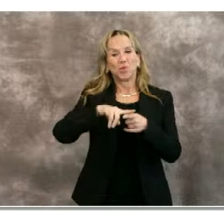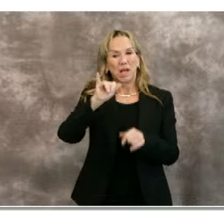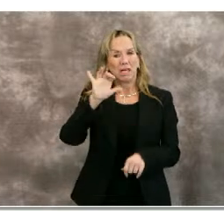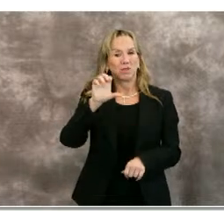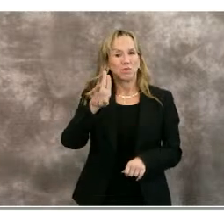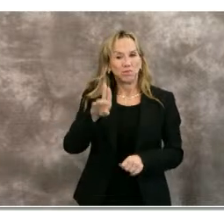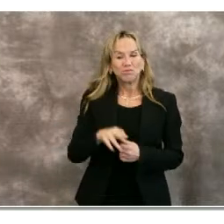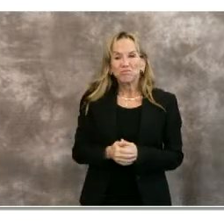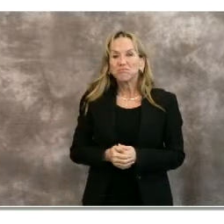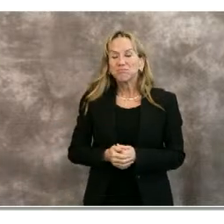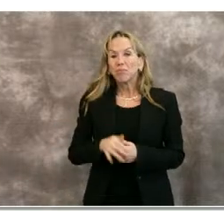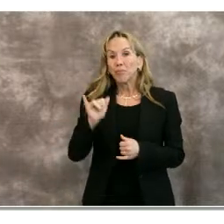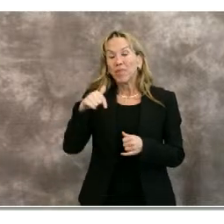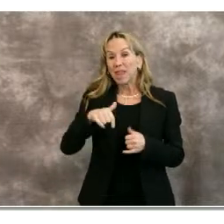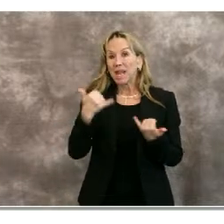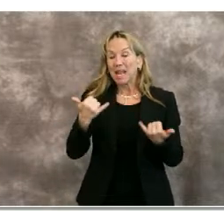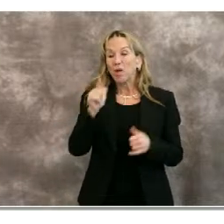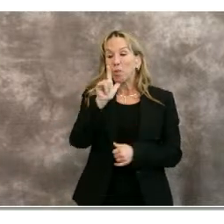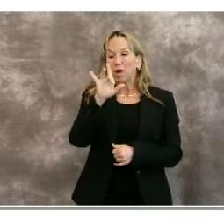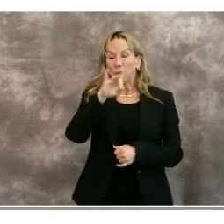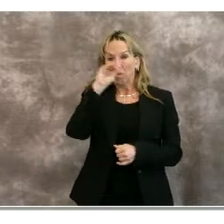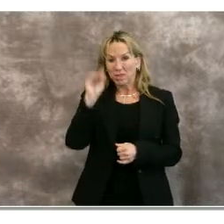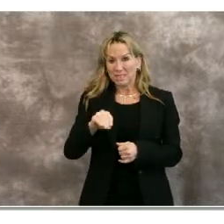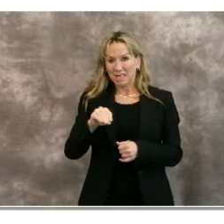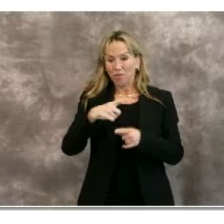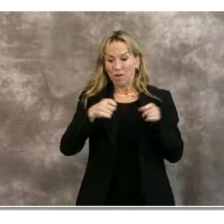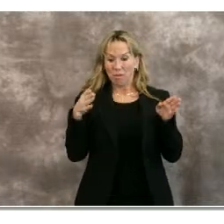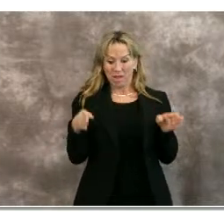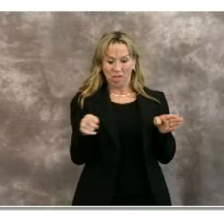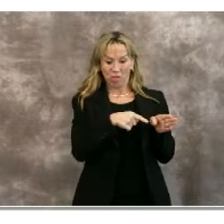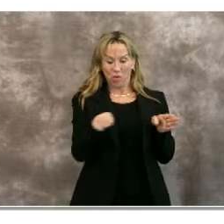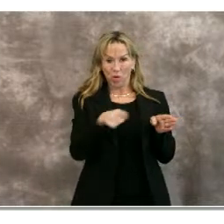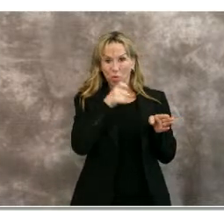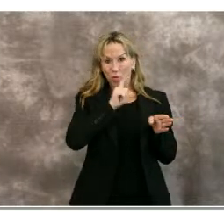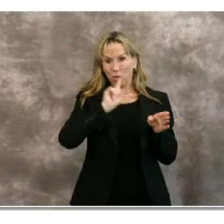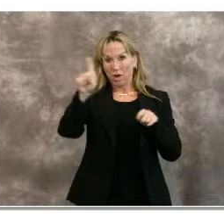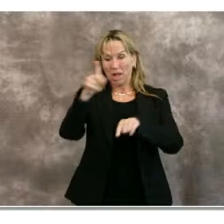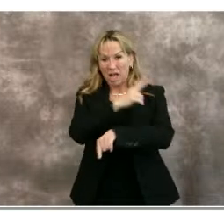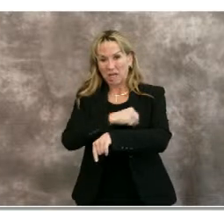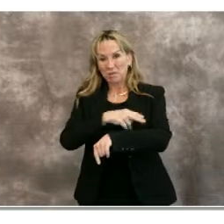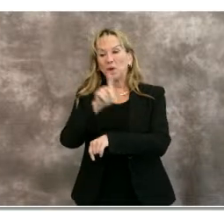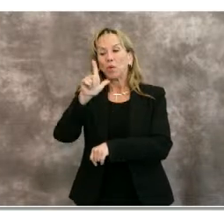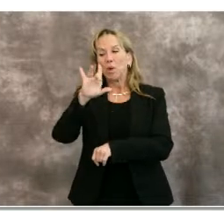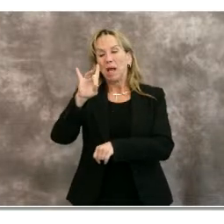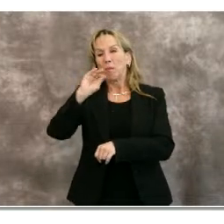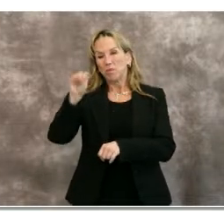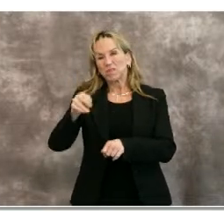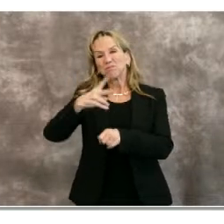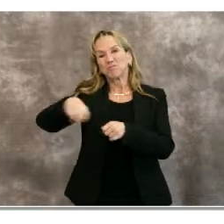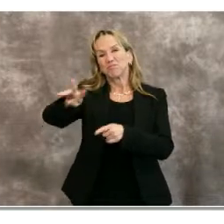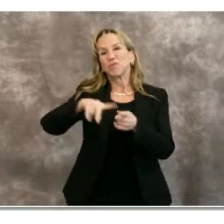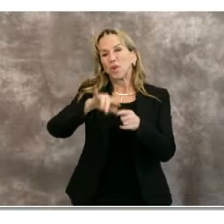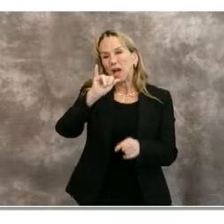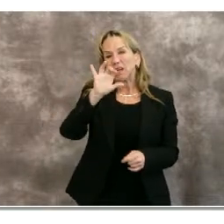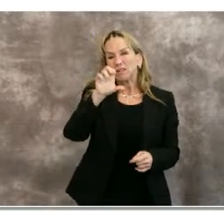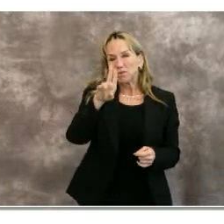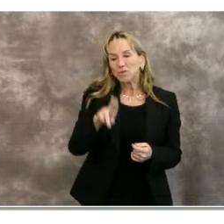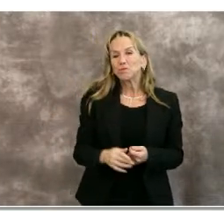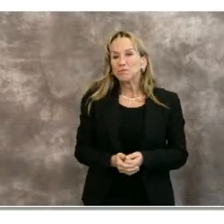ICU, and this number is 28% of the total number of those hospitalized. As of